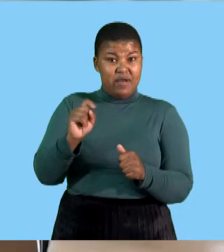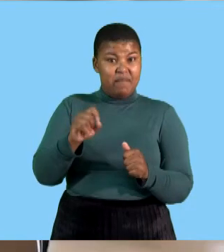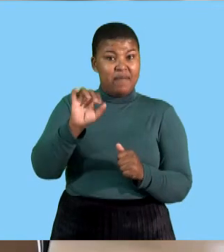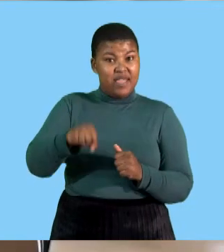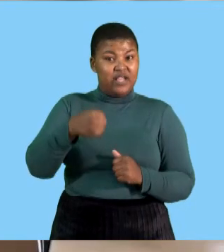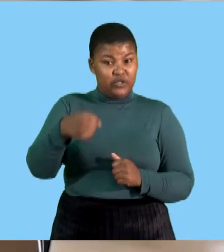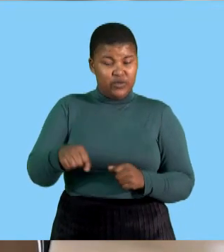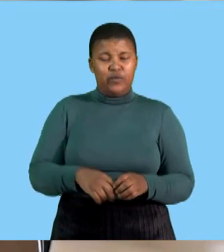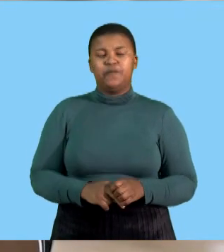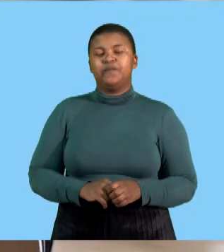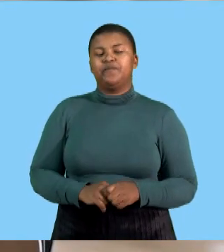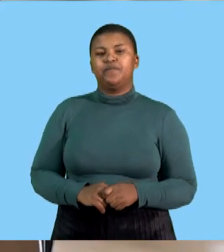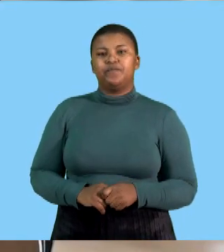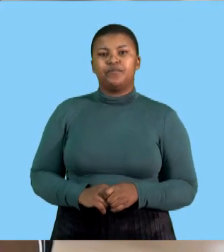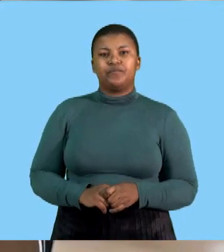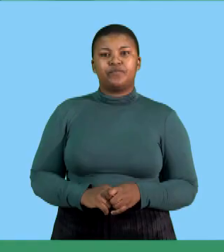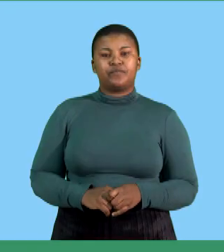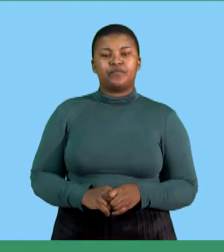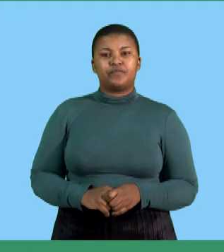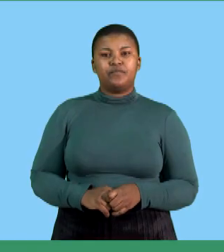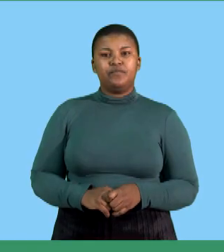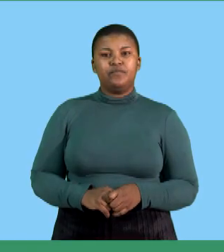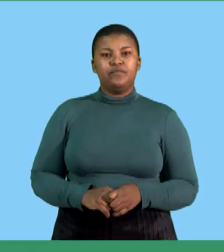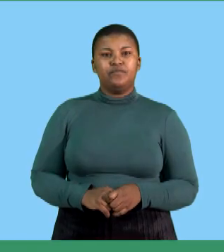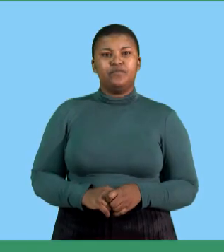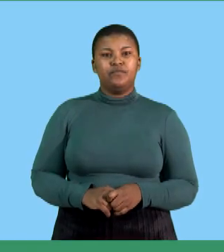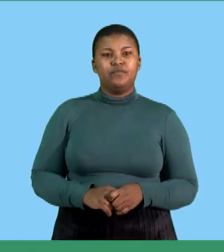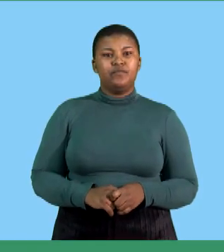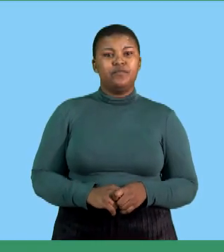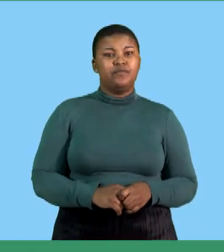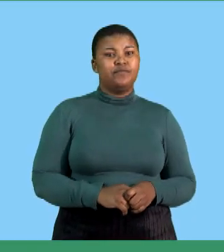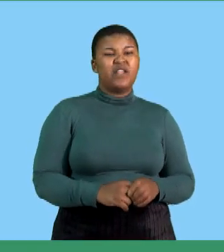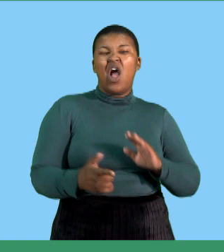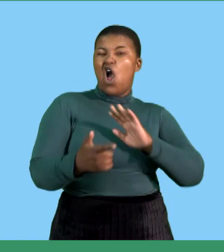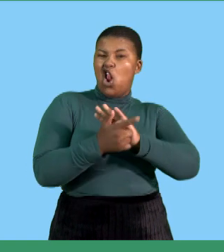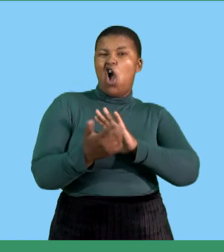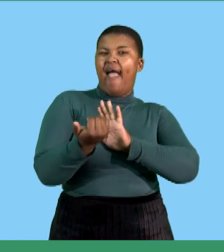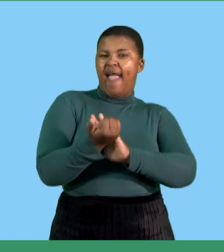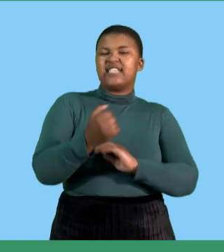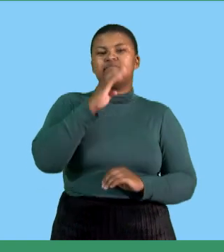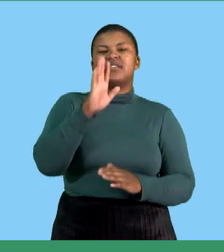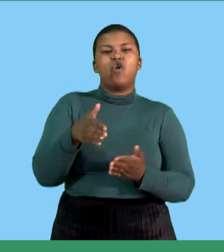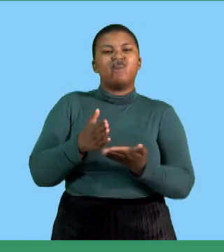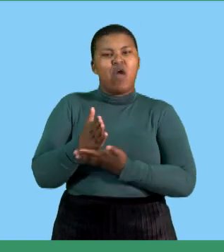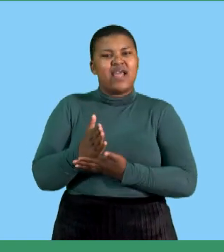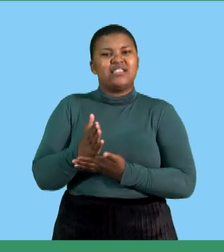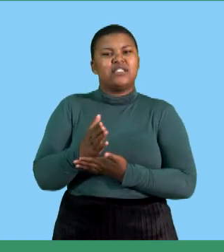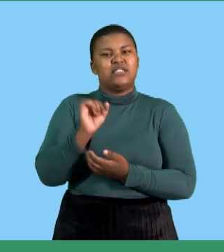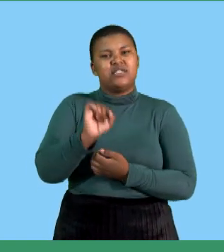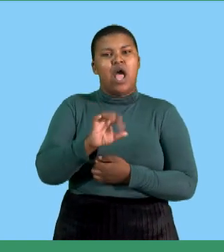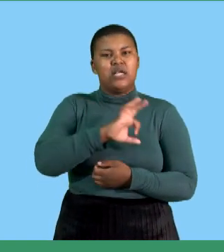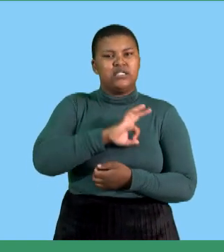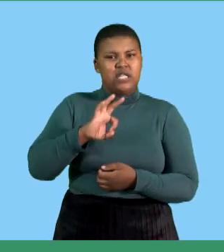of Employment Act? Then we've got Labor Relations Act. So this one speaks about the rights of employers and employees. In as much as